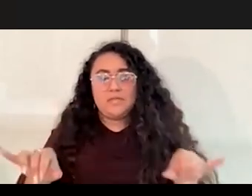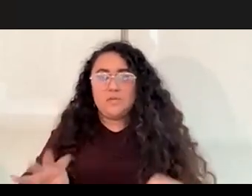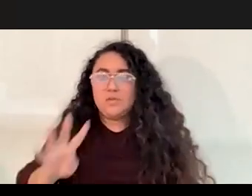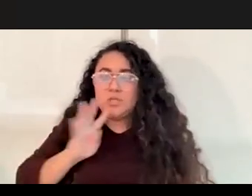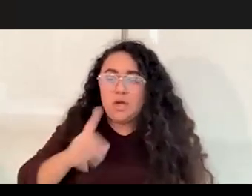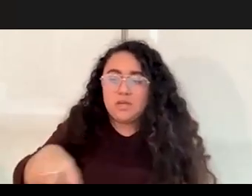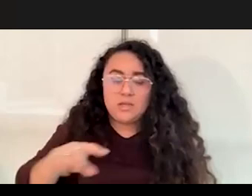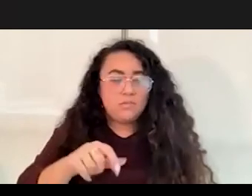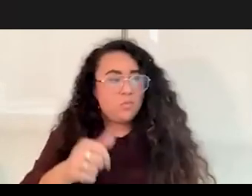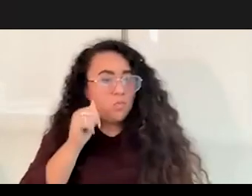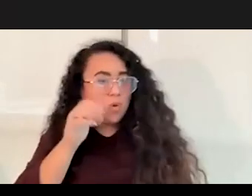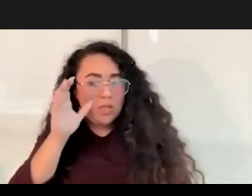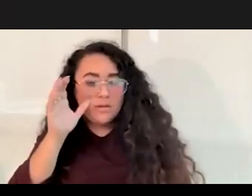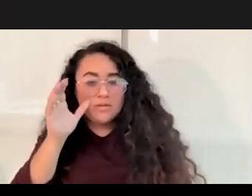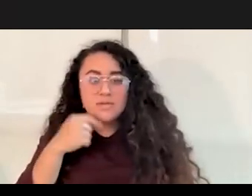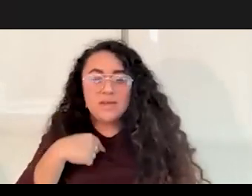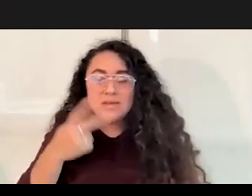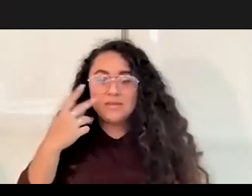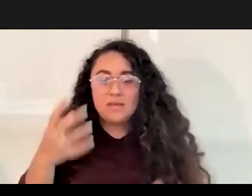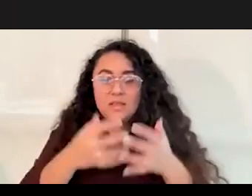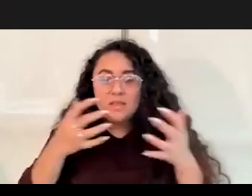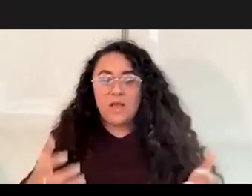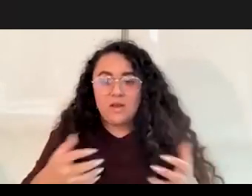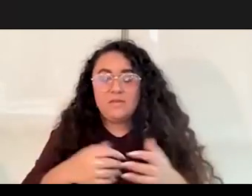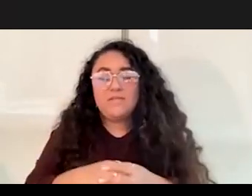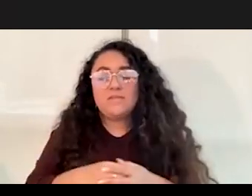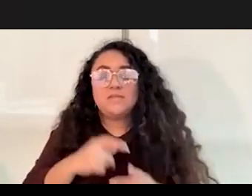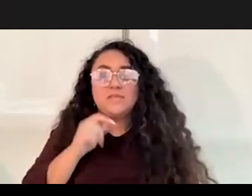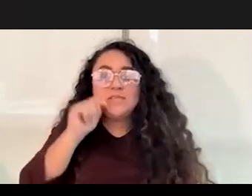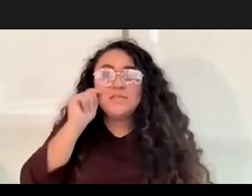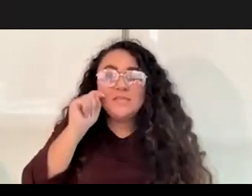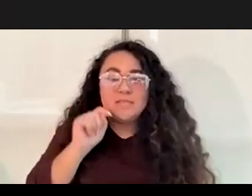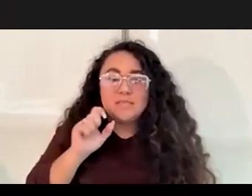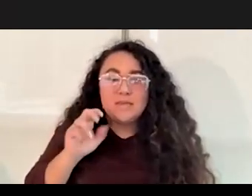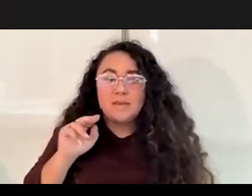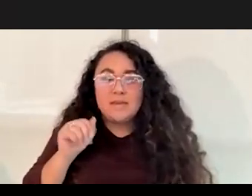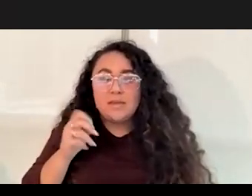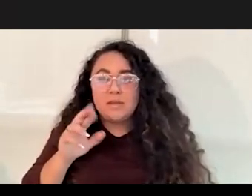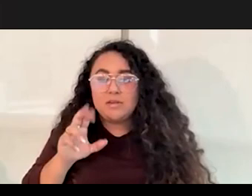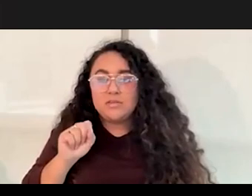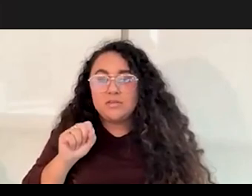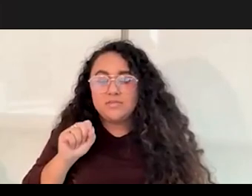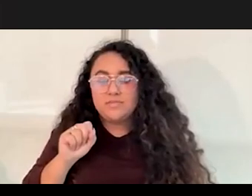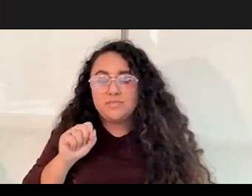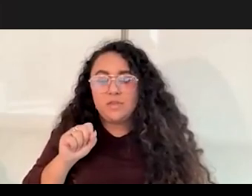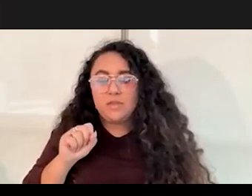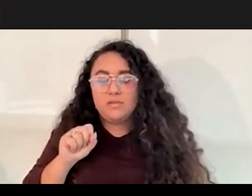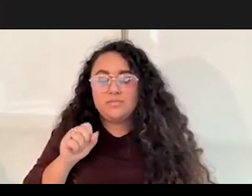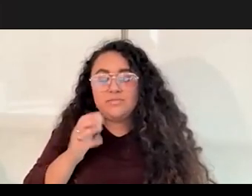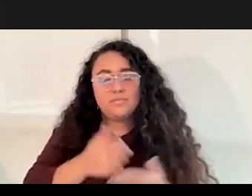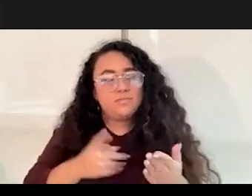listen. I see a lot of the teenagers, a lot of the young juveniles in jail. Some of them don't belong